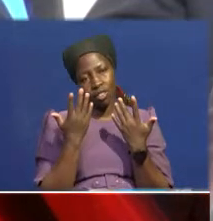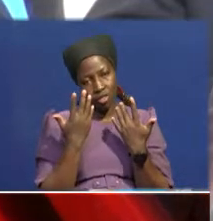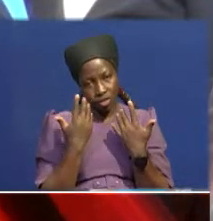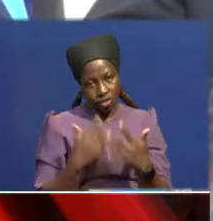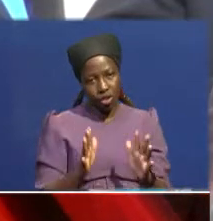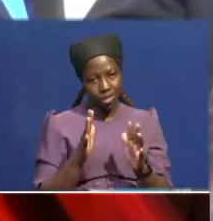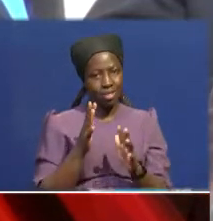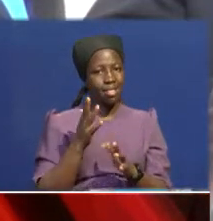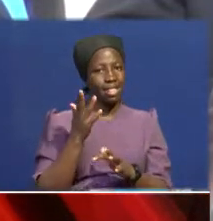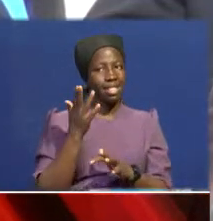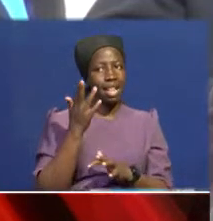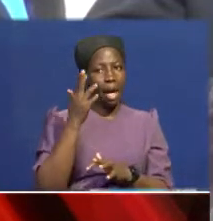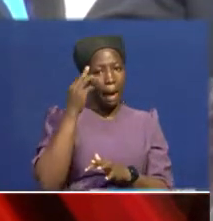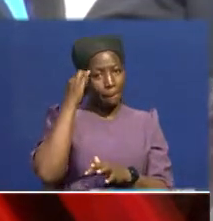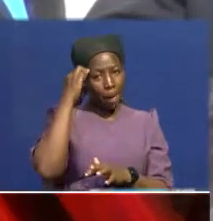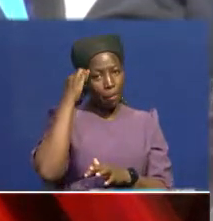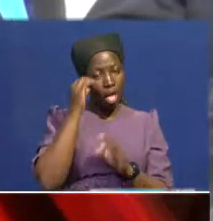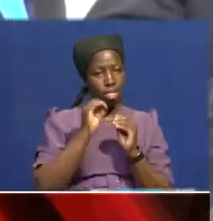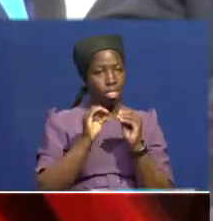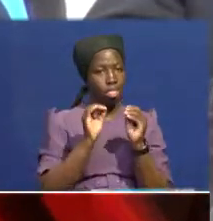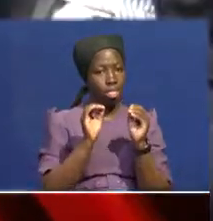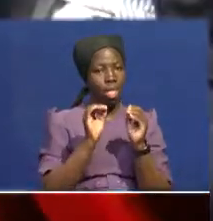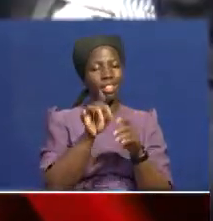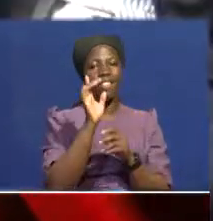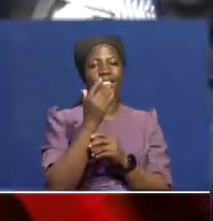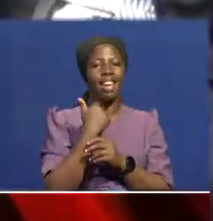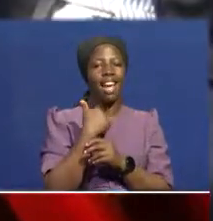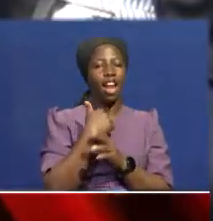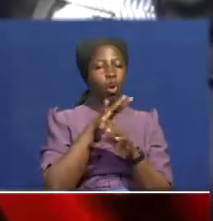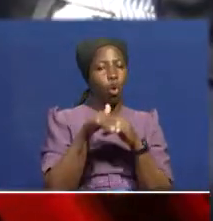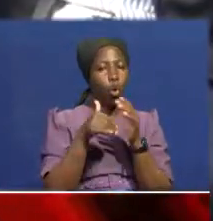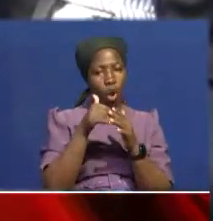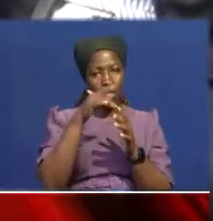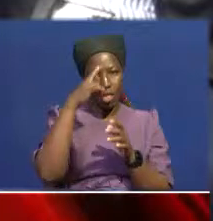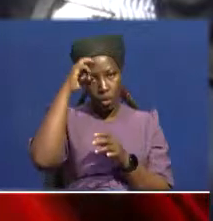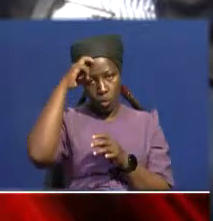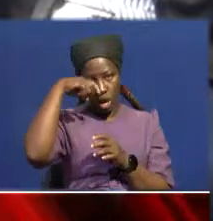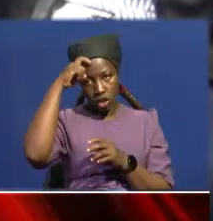ufahamu. Alikuwa na hekima na maarifa yote.